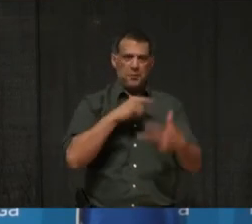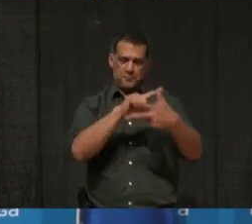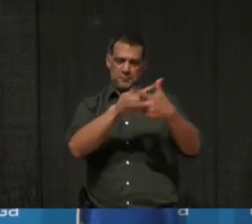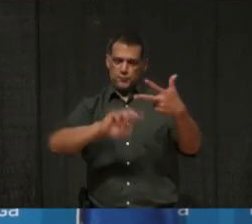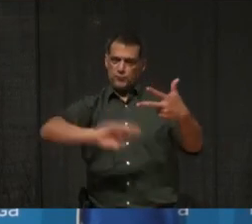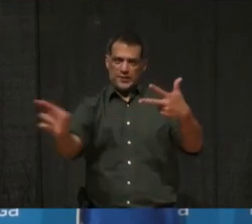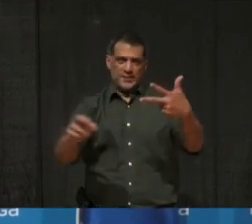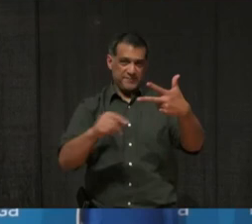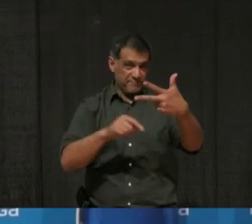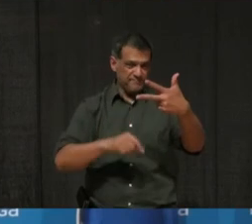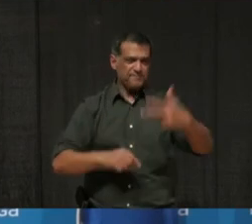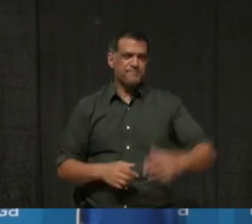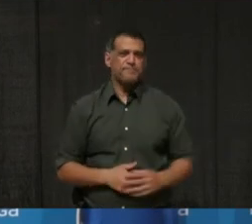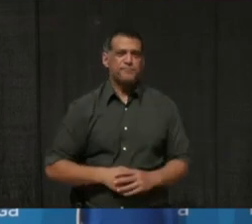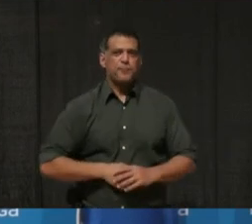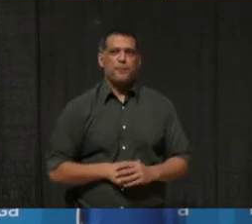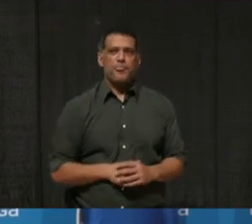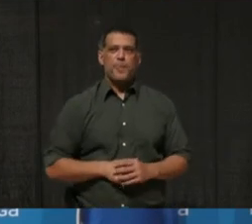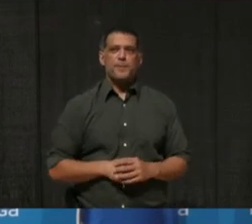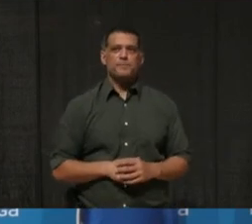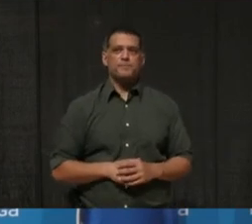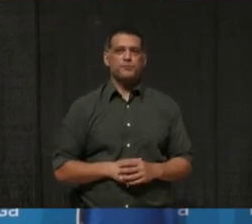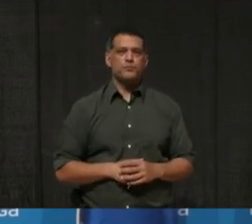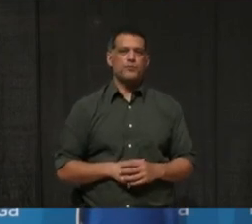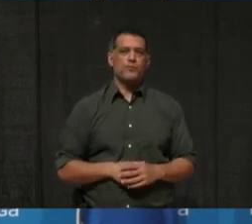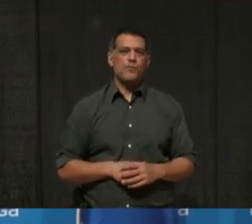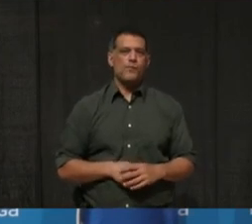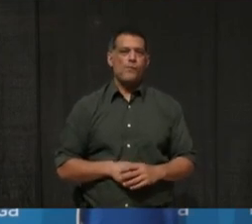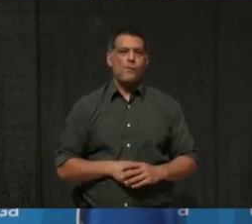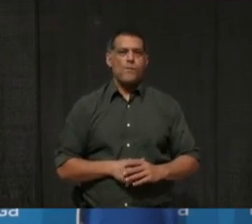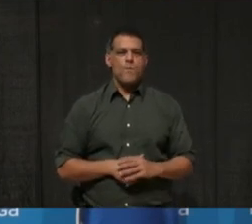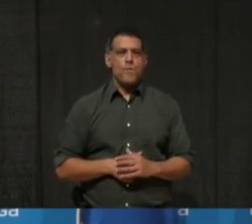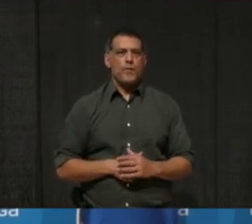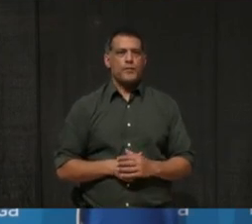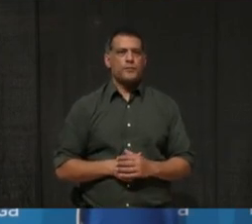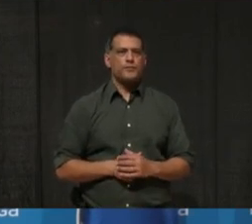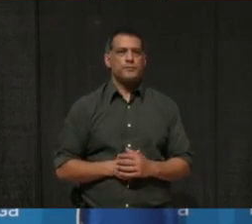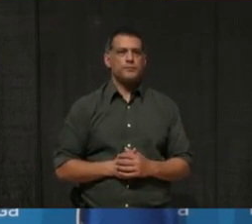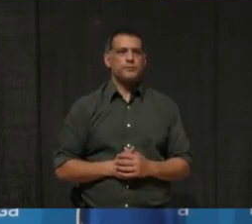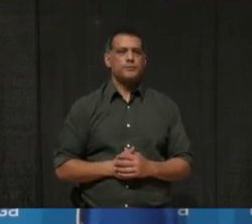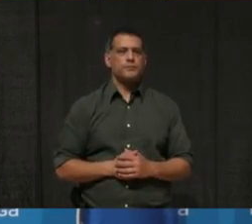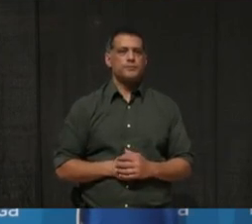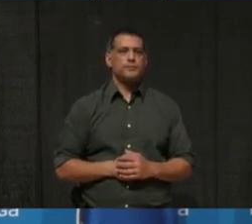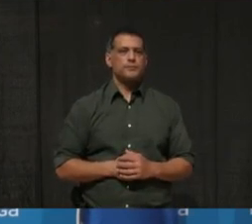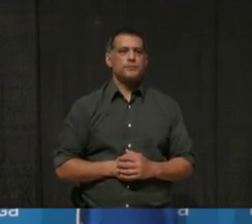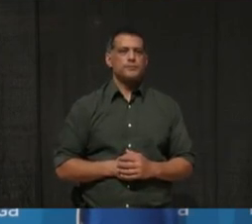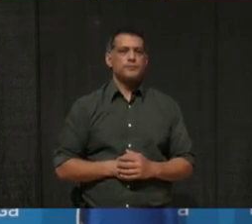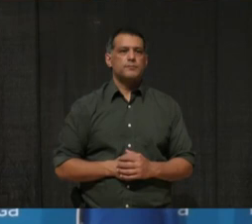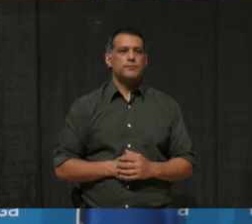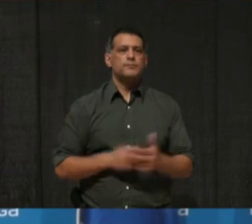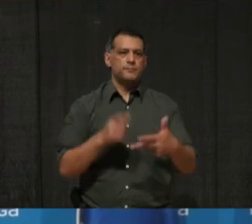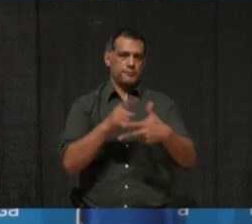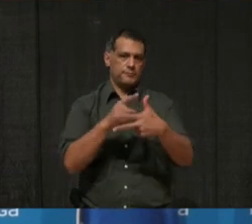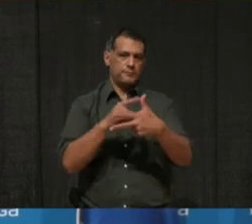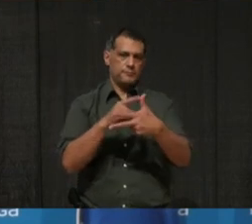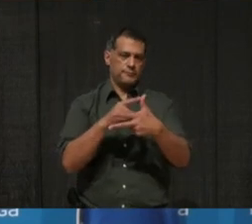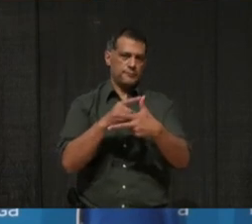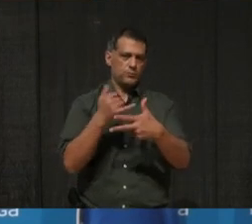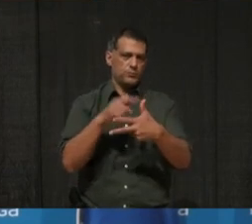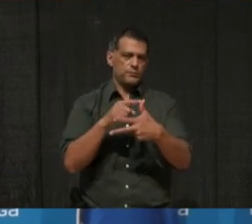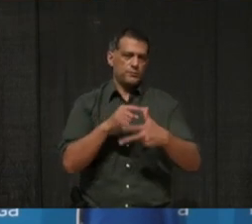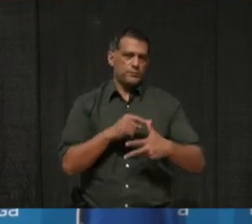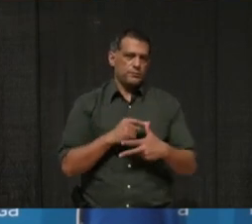Thank you so much. Keep it for me always. Did you get any guidelines or extra information about the